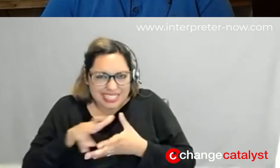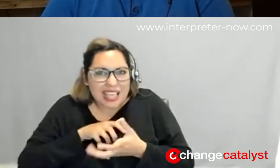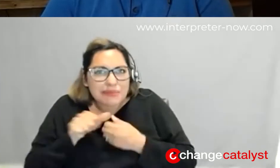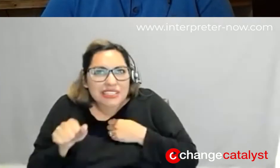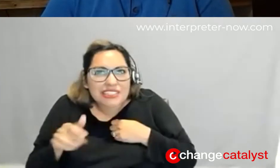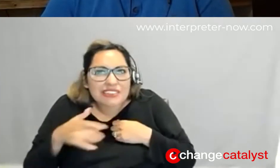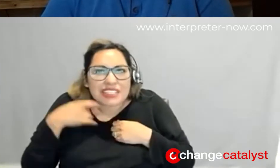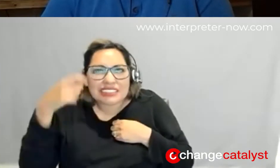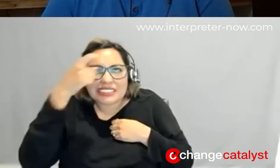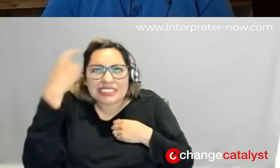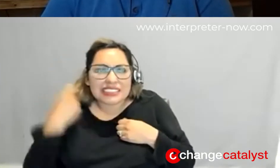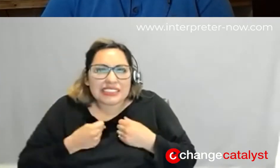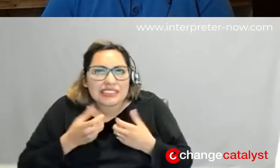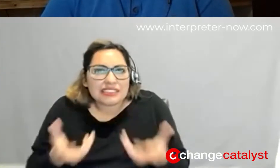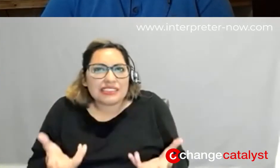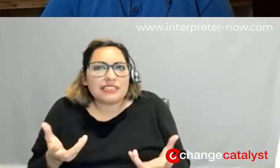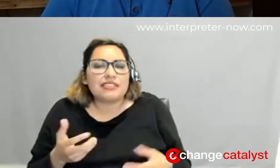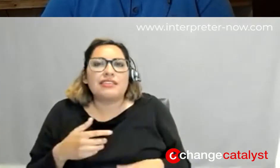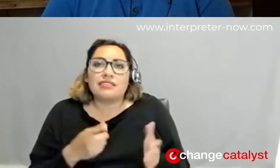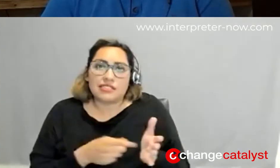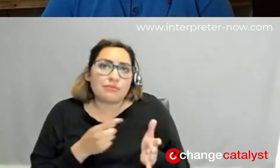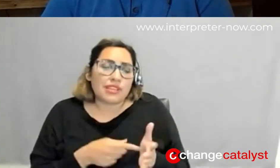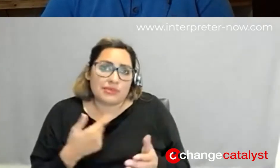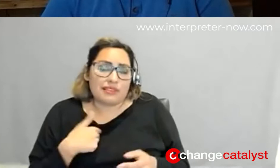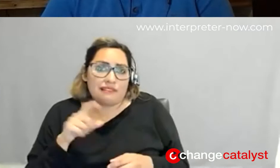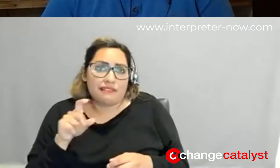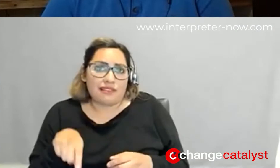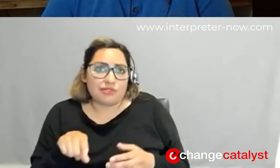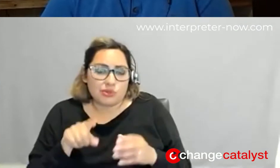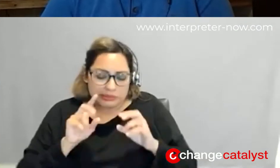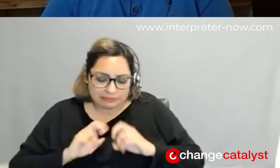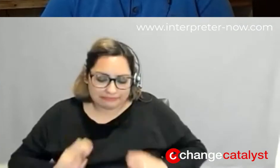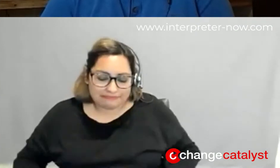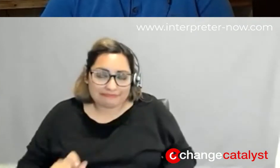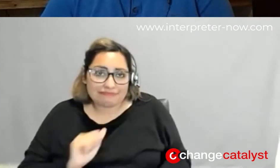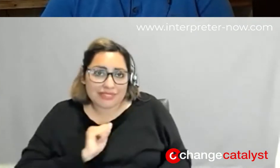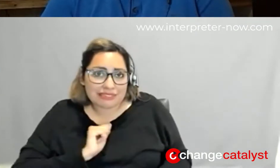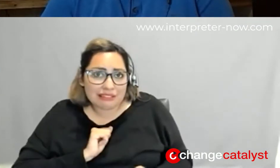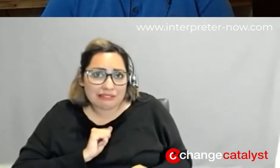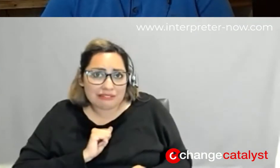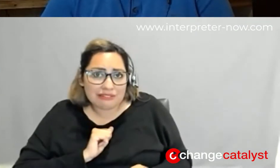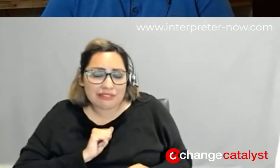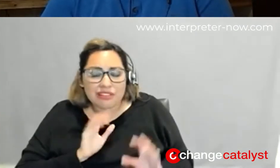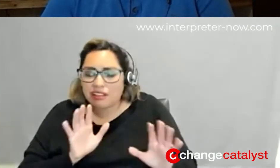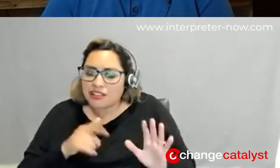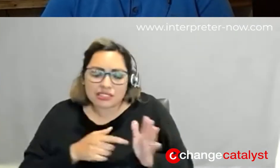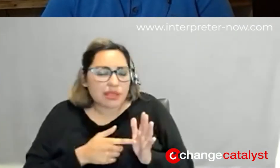will get to a point, and I've even had to check myself in that journey of, I'm